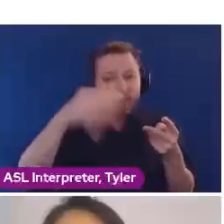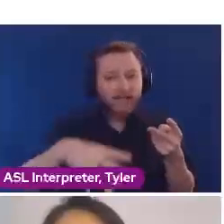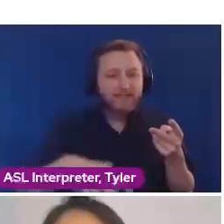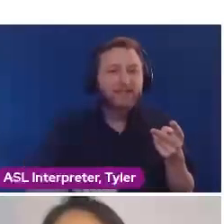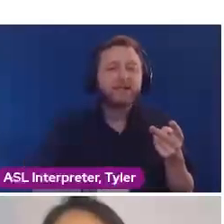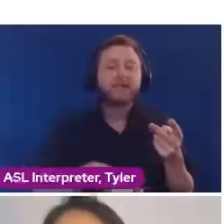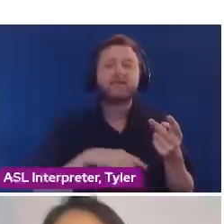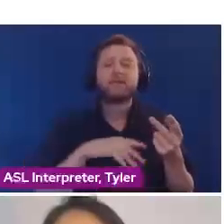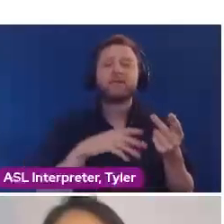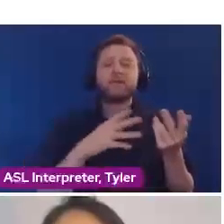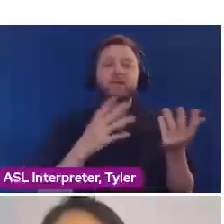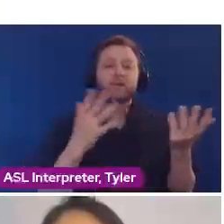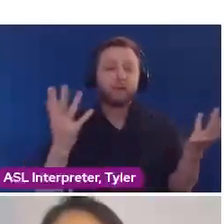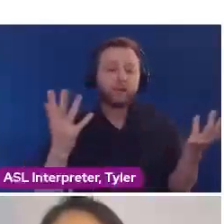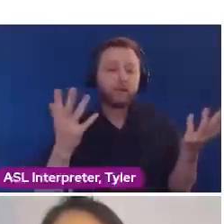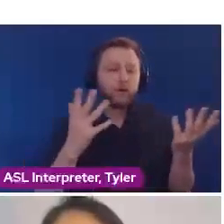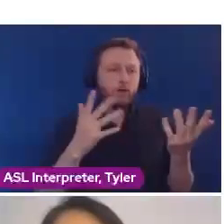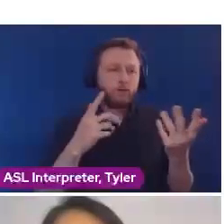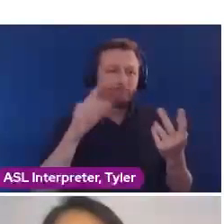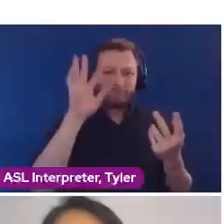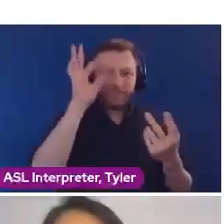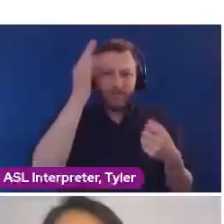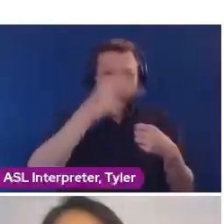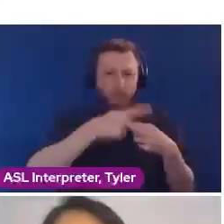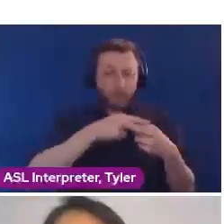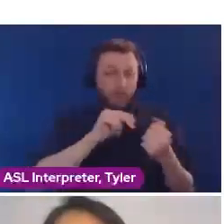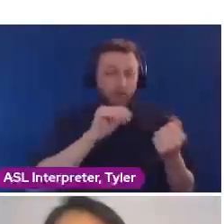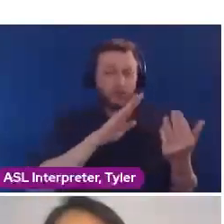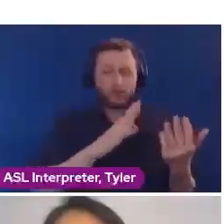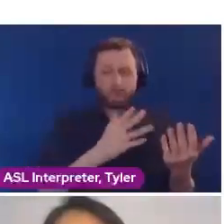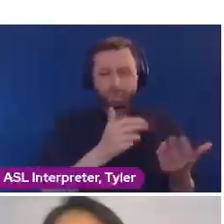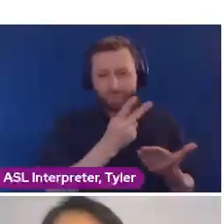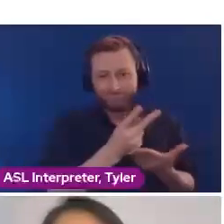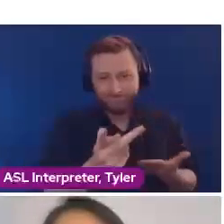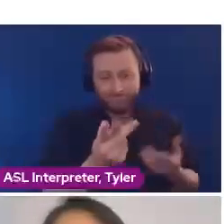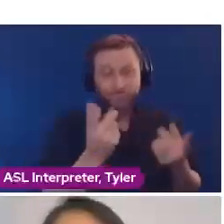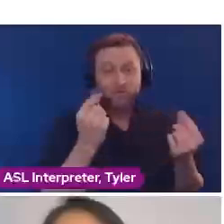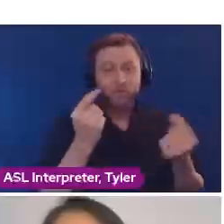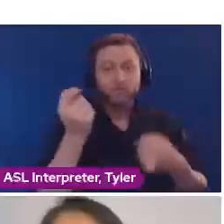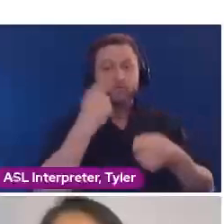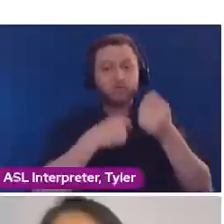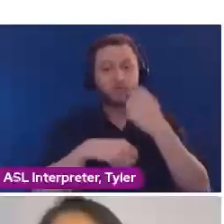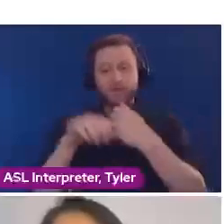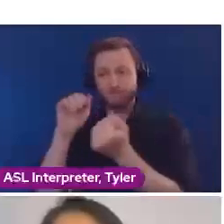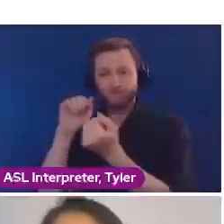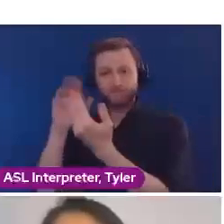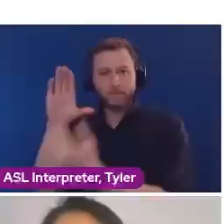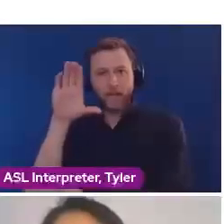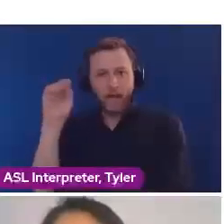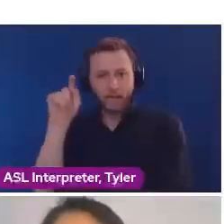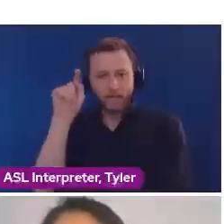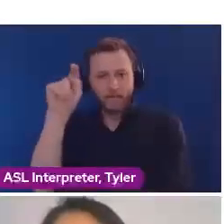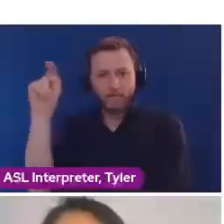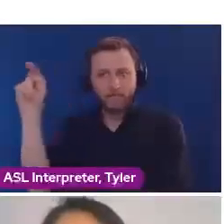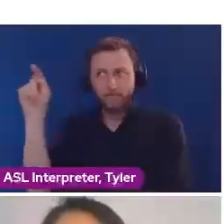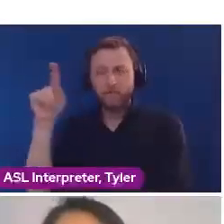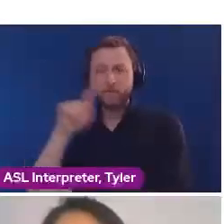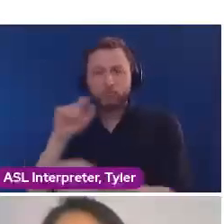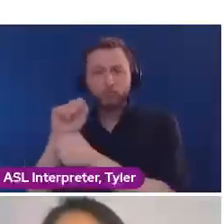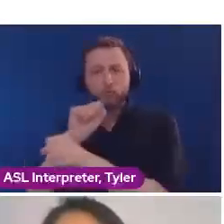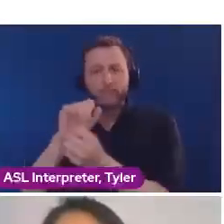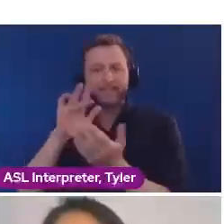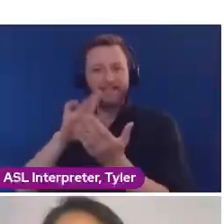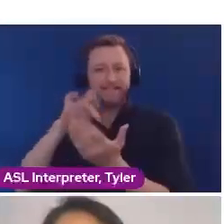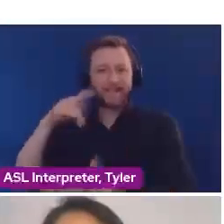groceries. And so we need to go after these companies directly who are engaging in this kind of abuse, because as you